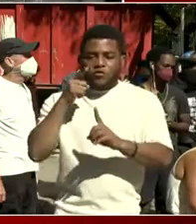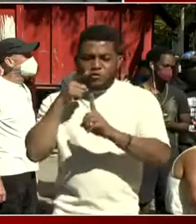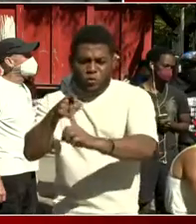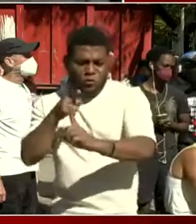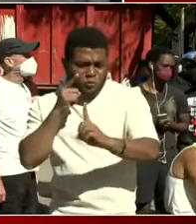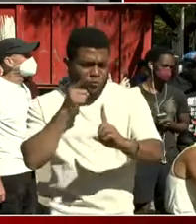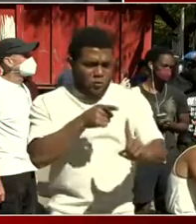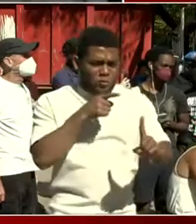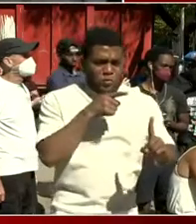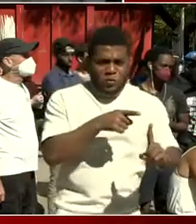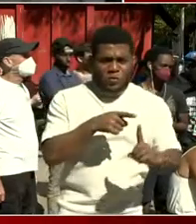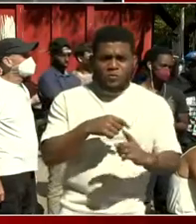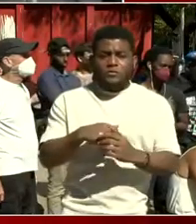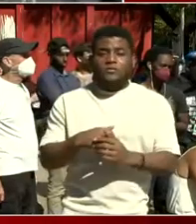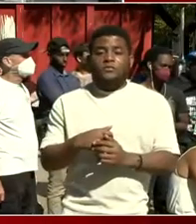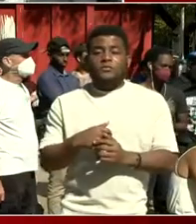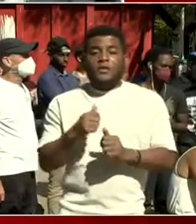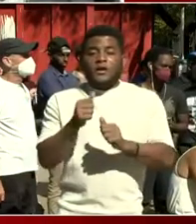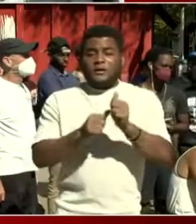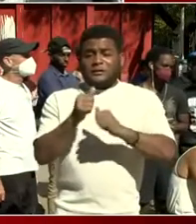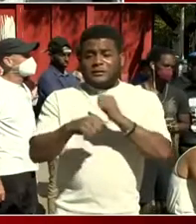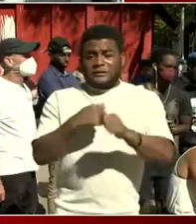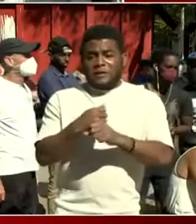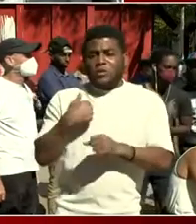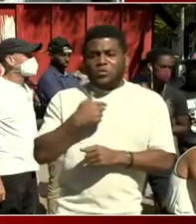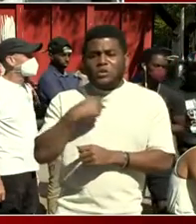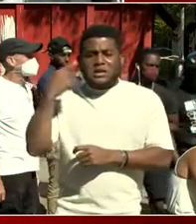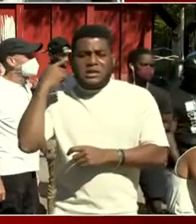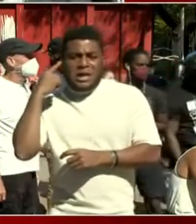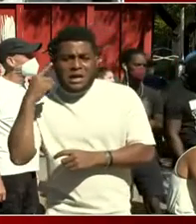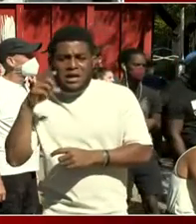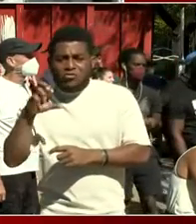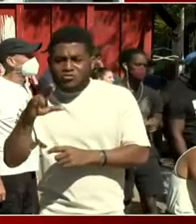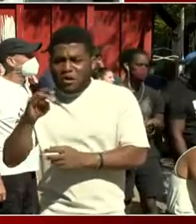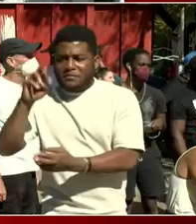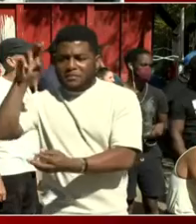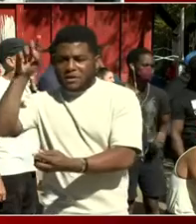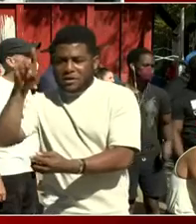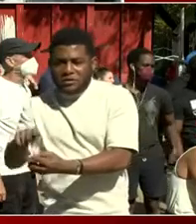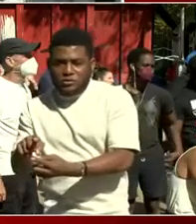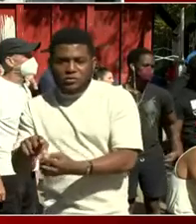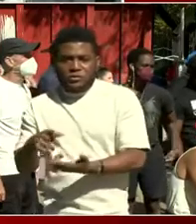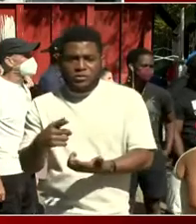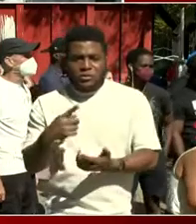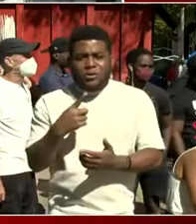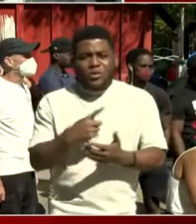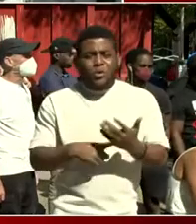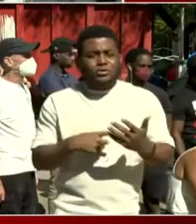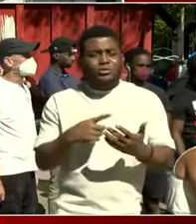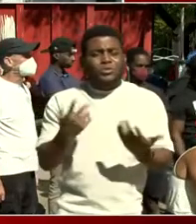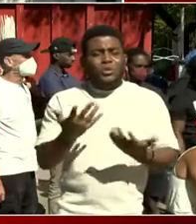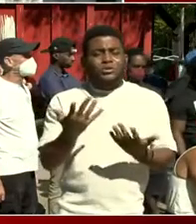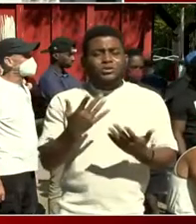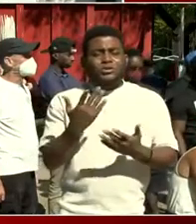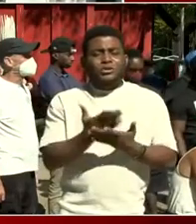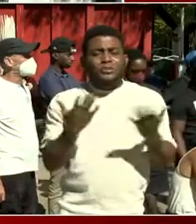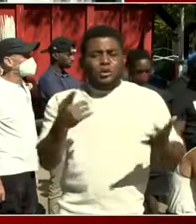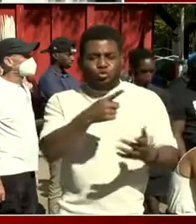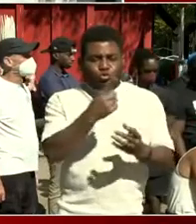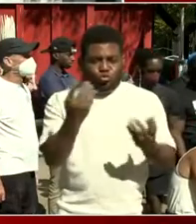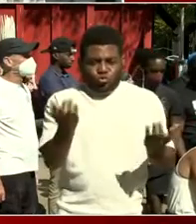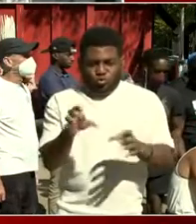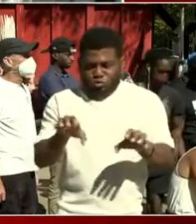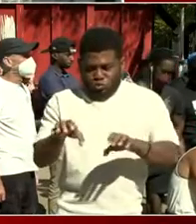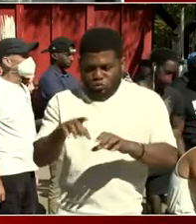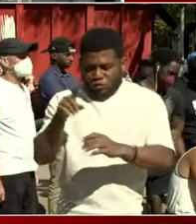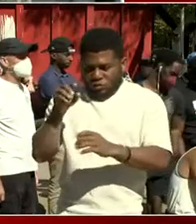significantly. So I was just interested to hear what are some of the things you do in the targeted areas that you don't do in the